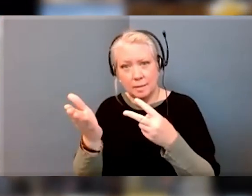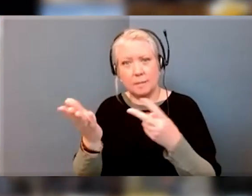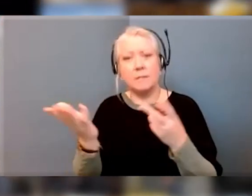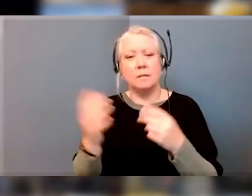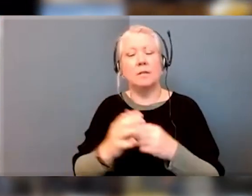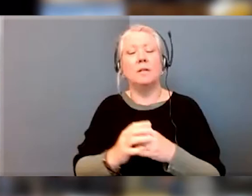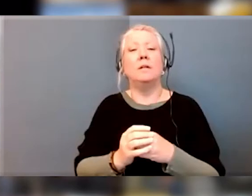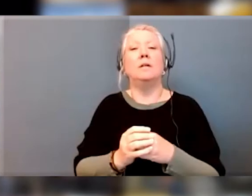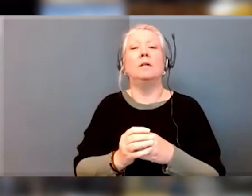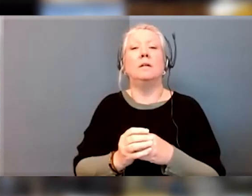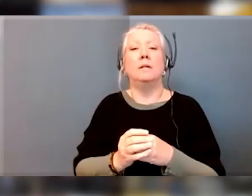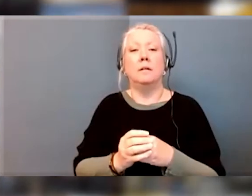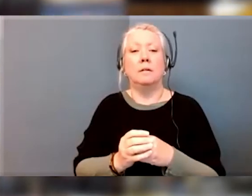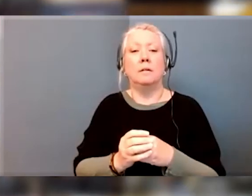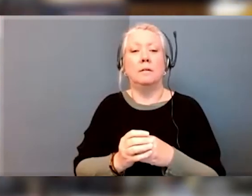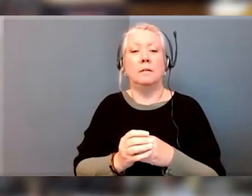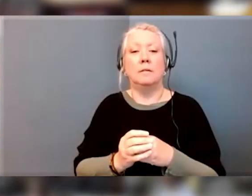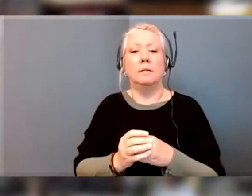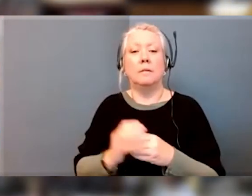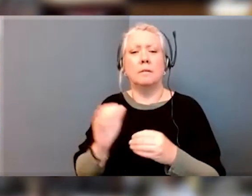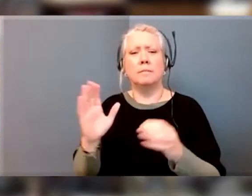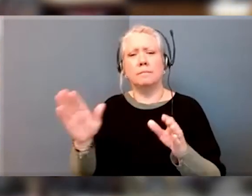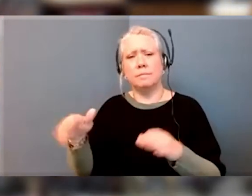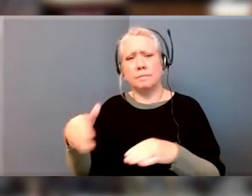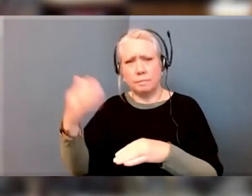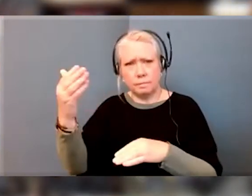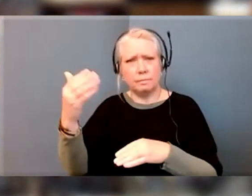I think yes, if you can go to the next slide.